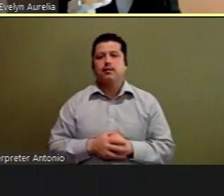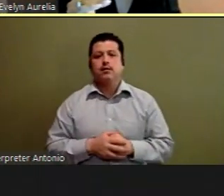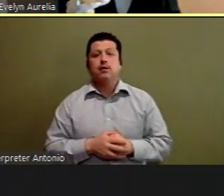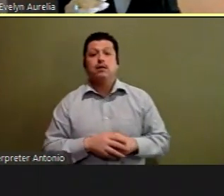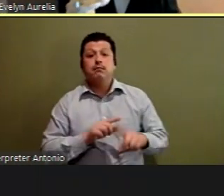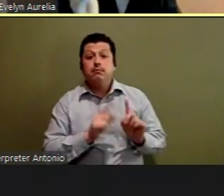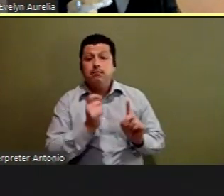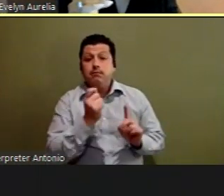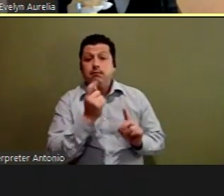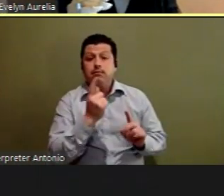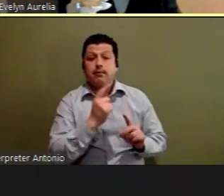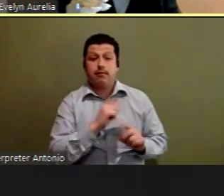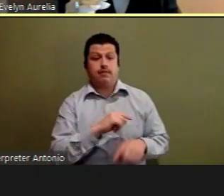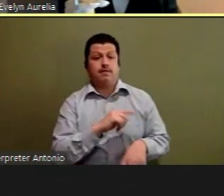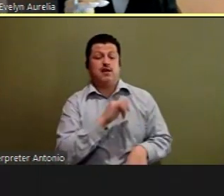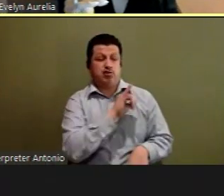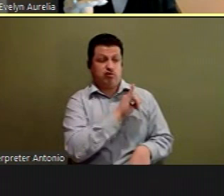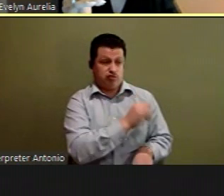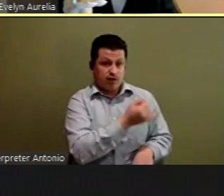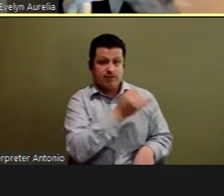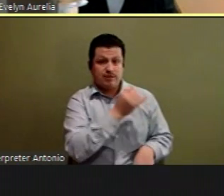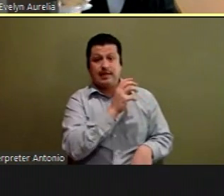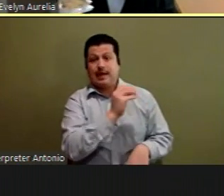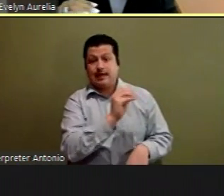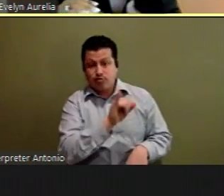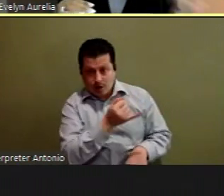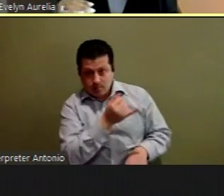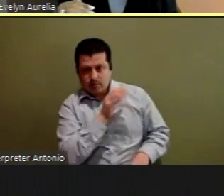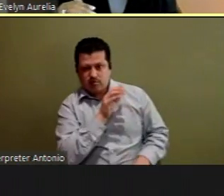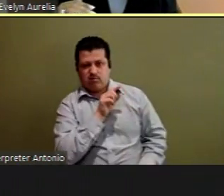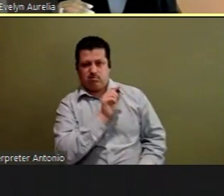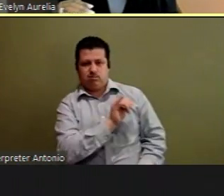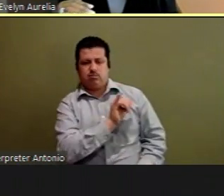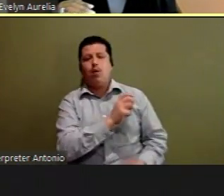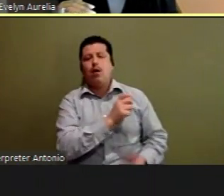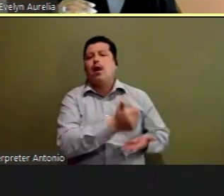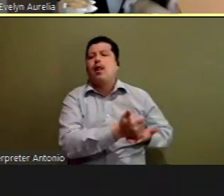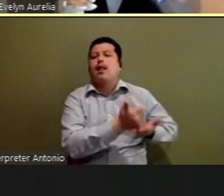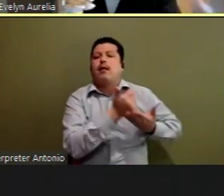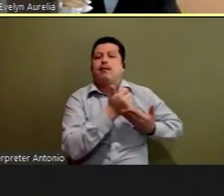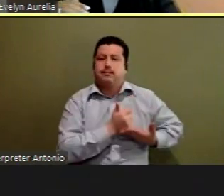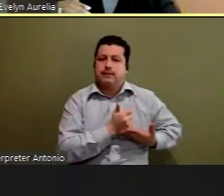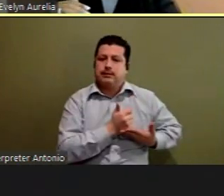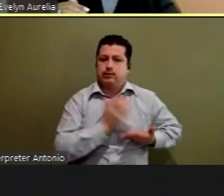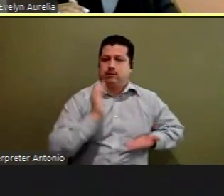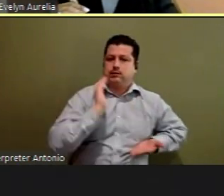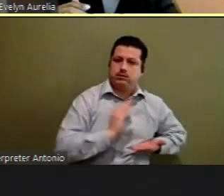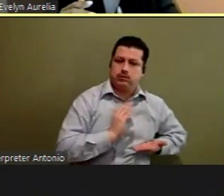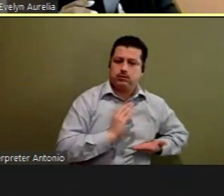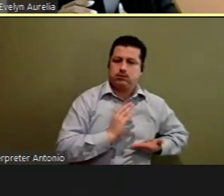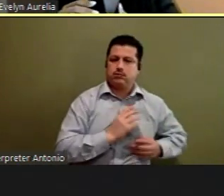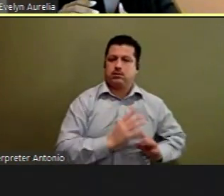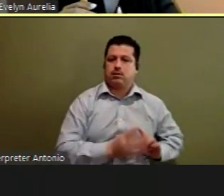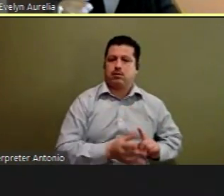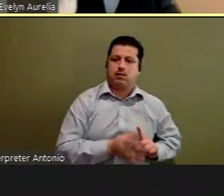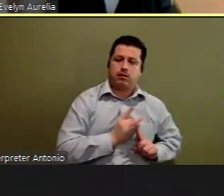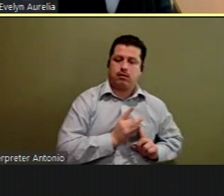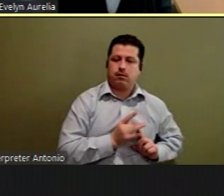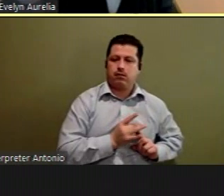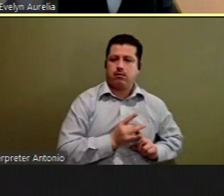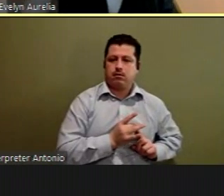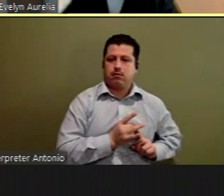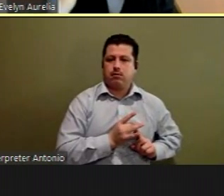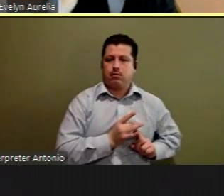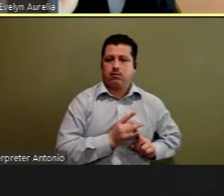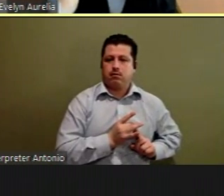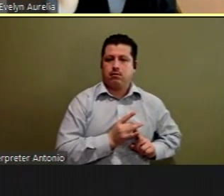viral load to like 50, and we don't get sick and we don't pass it on to others. The Johnson & Johnson vaccine might